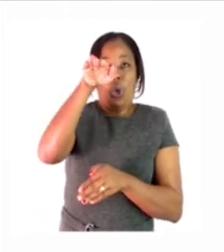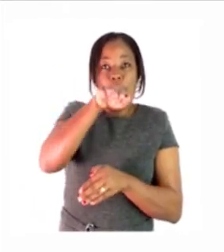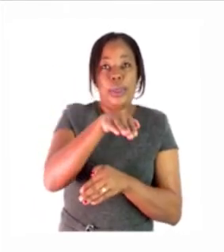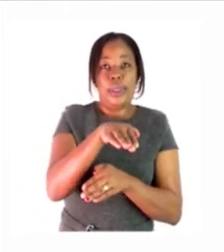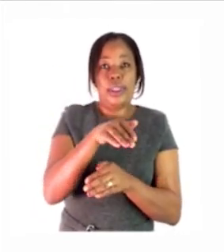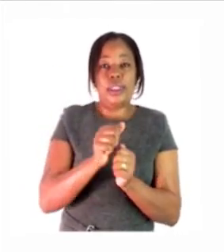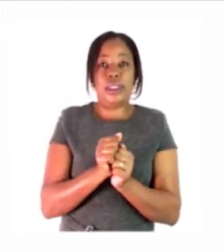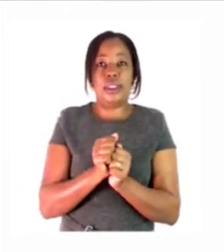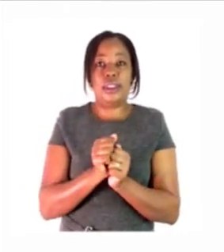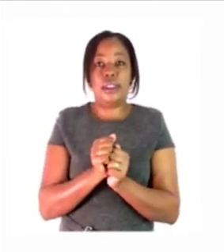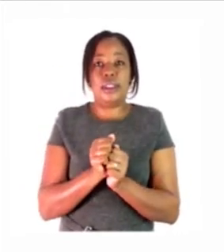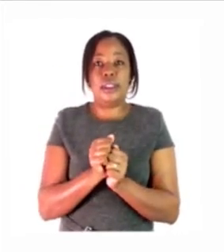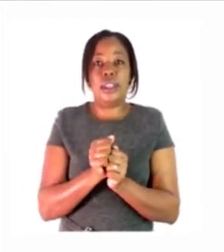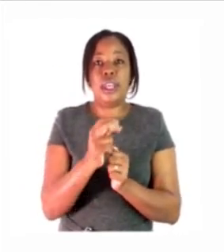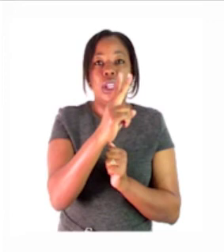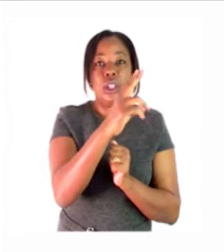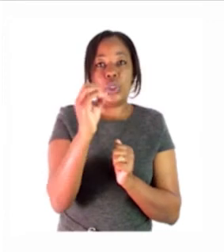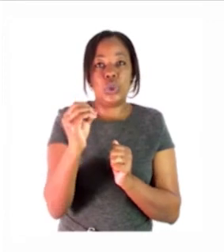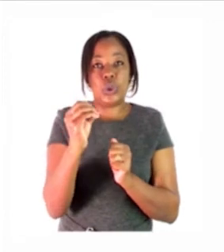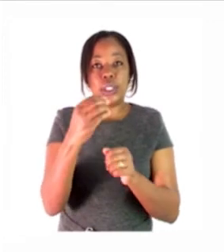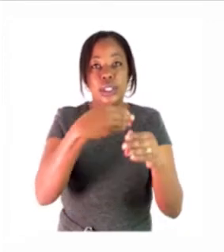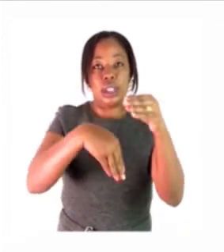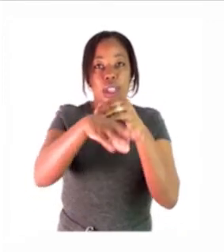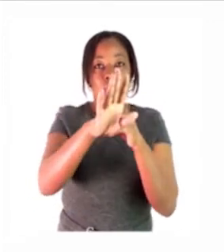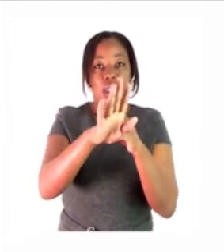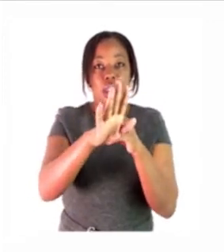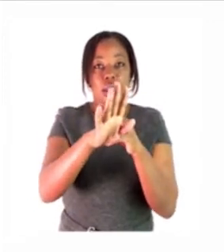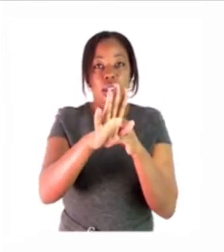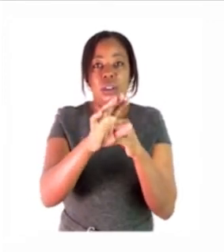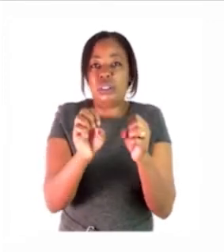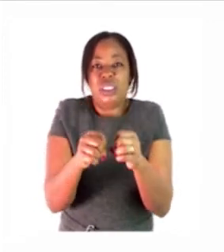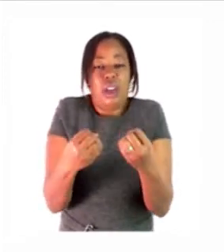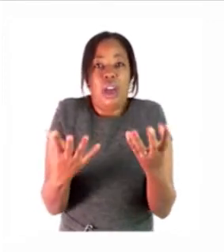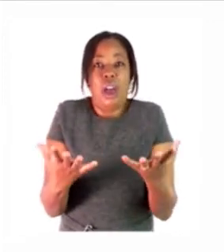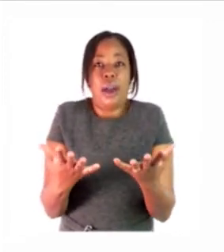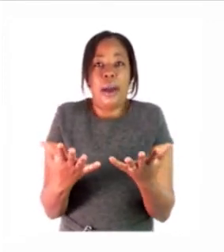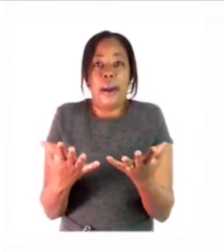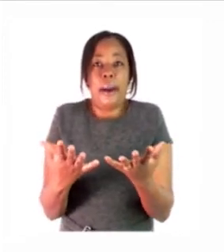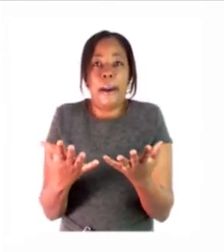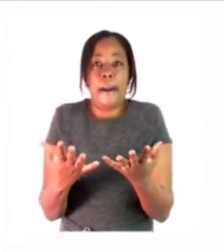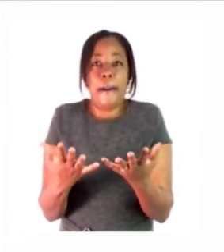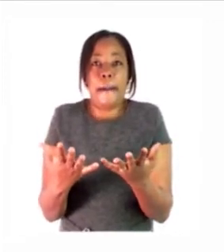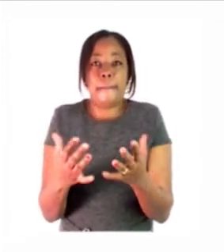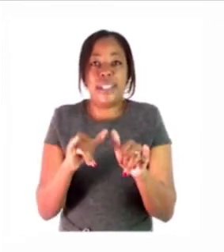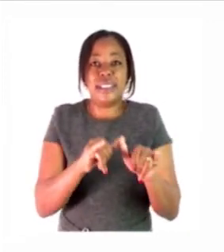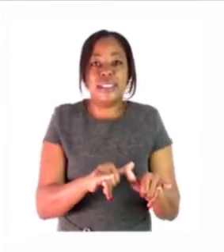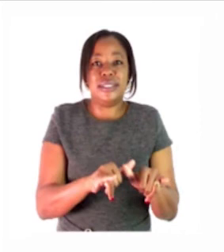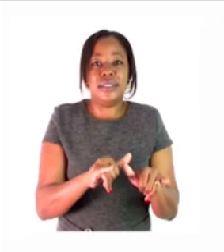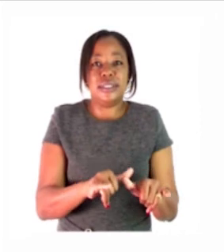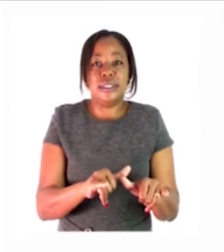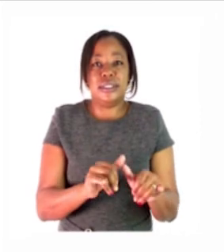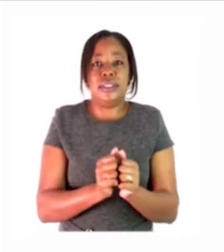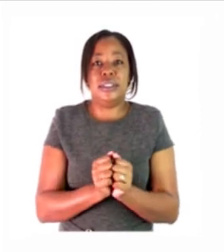many camels are left on the hill? What do you understand about that statement? They are telling us how many camels were standing